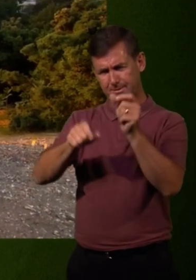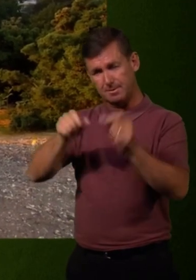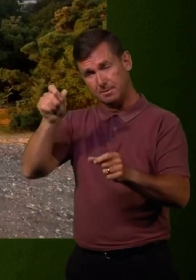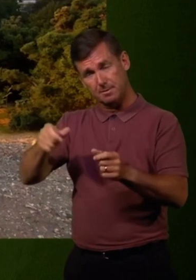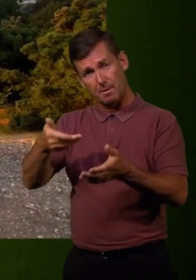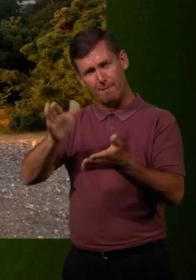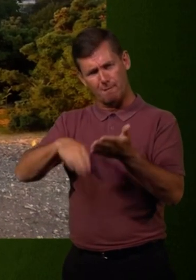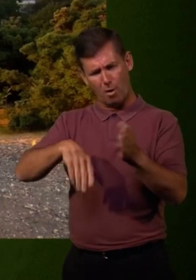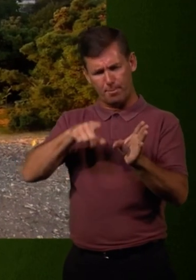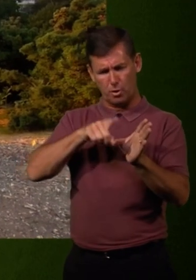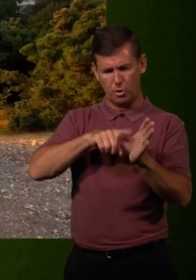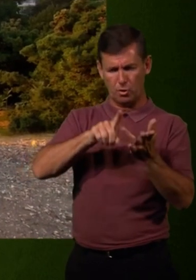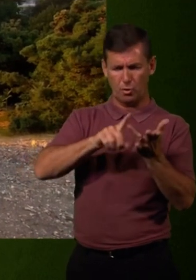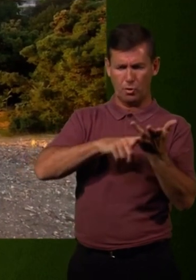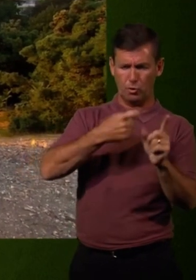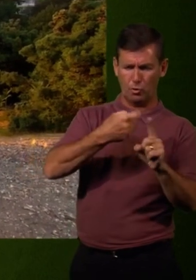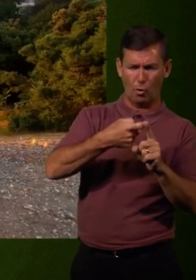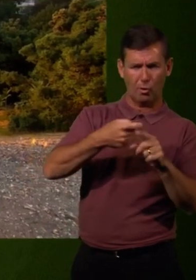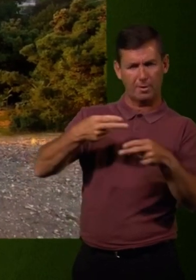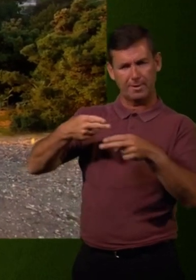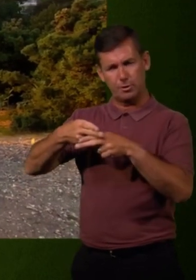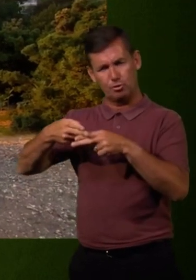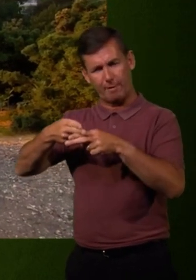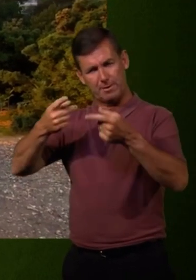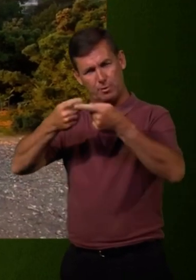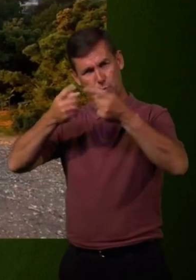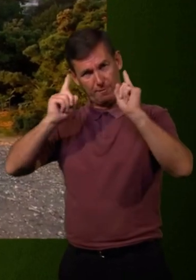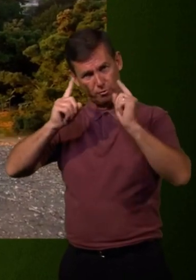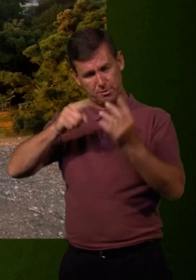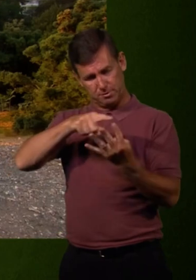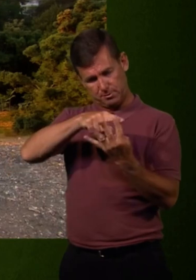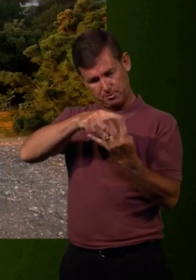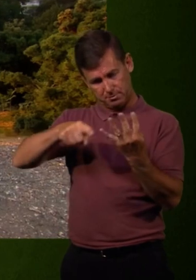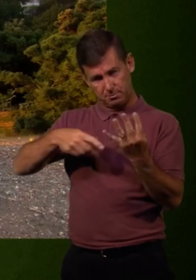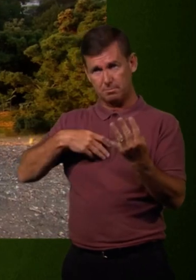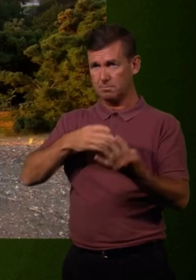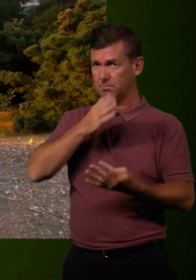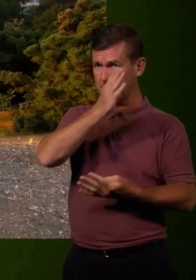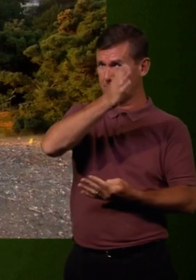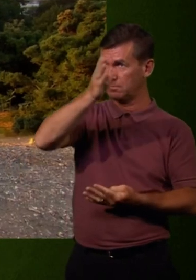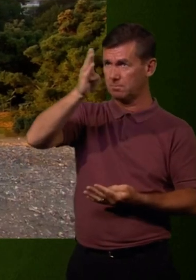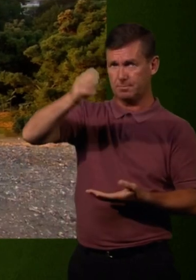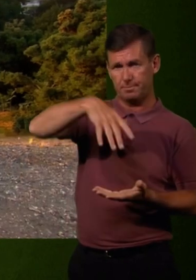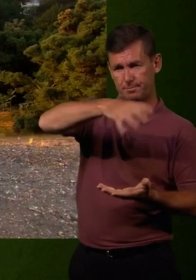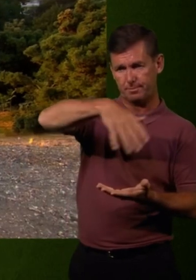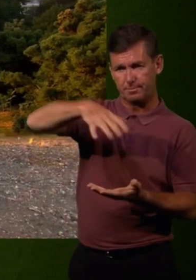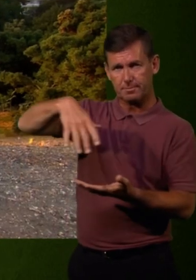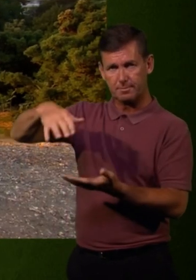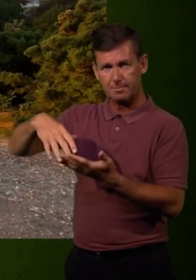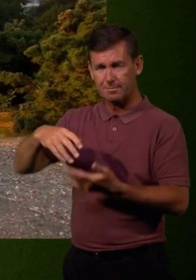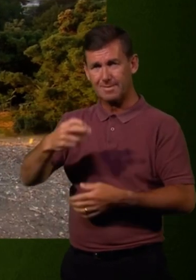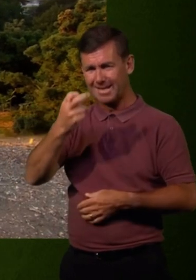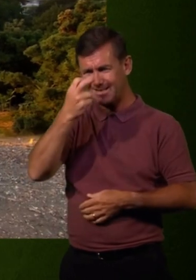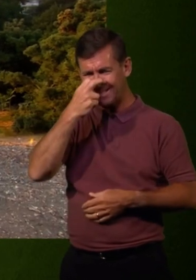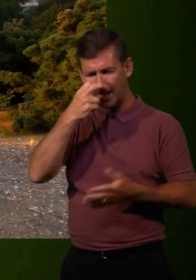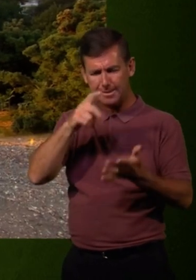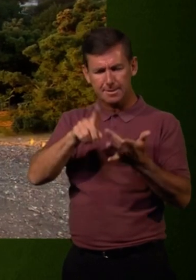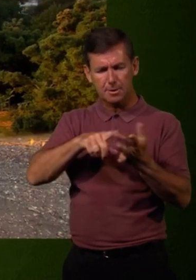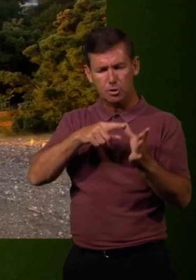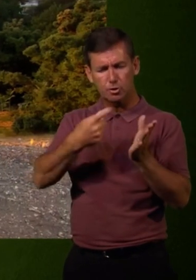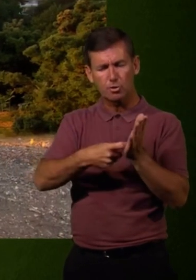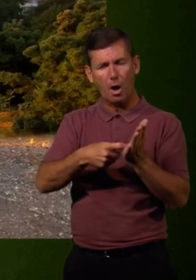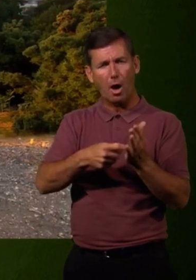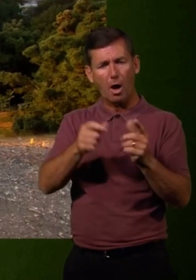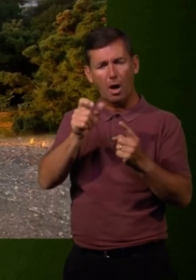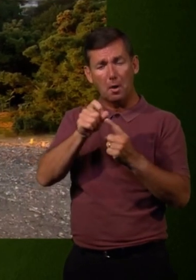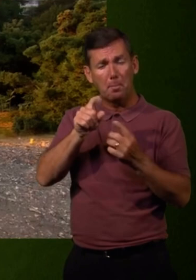universities of York and Sheffield, went out and collected piles and piles of Nightjar Pooh from their nest sites and